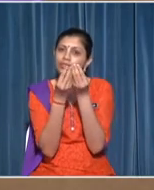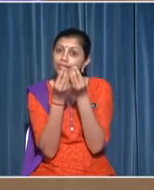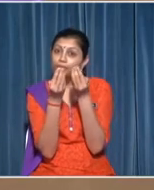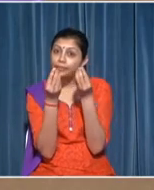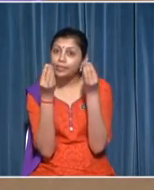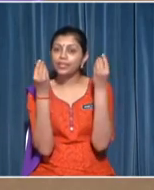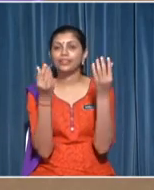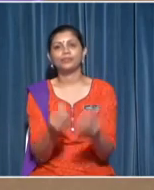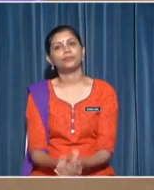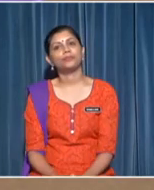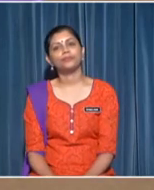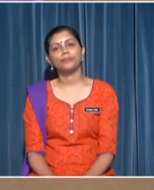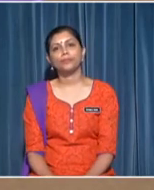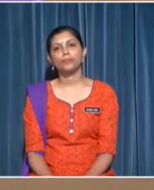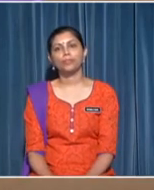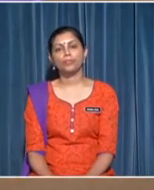Grind it.